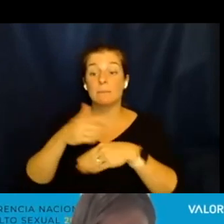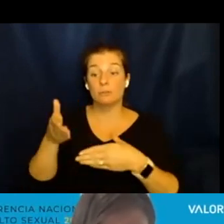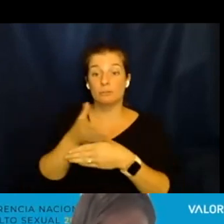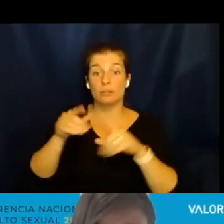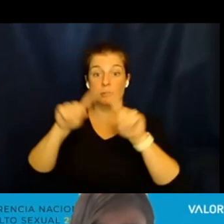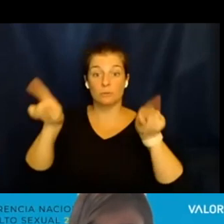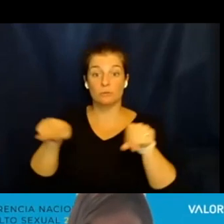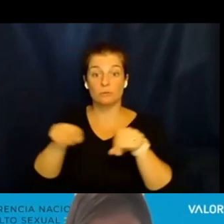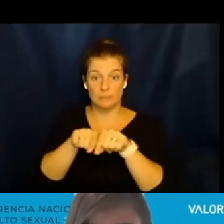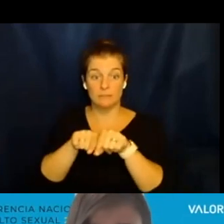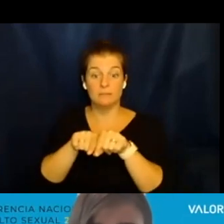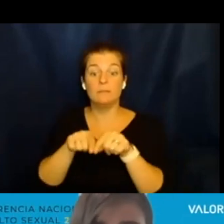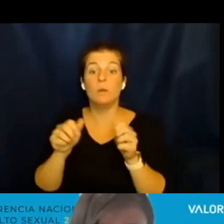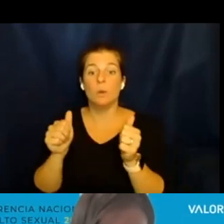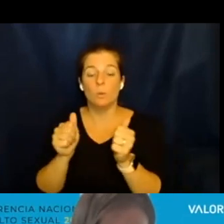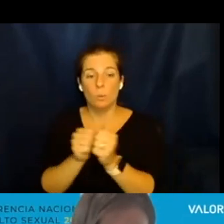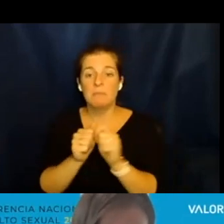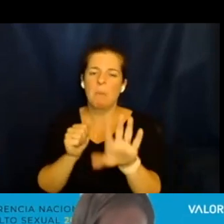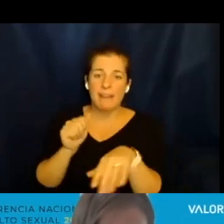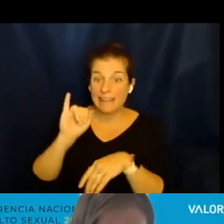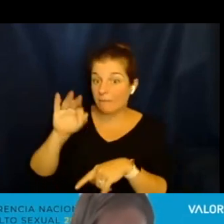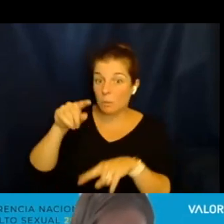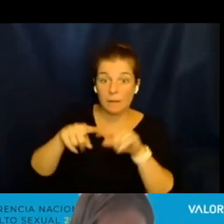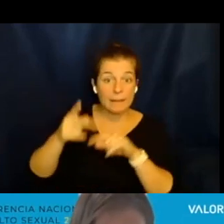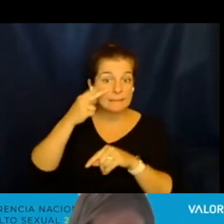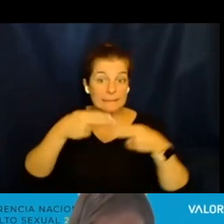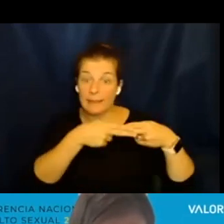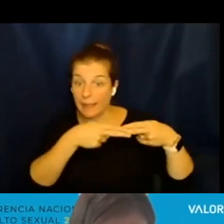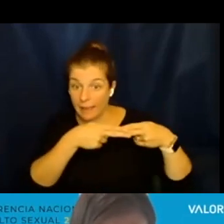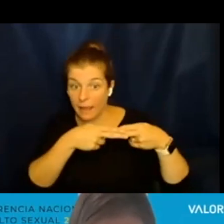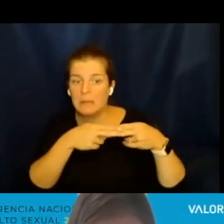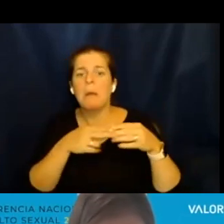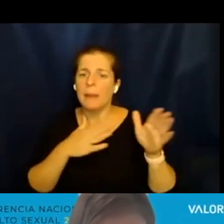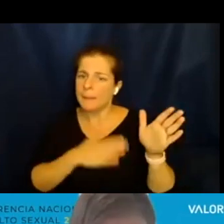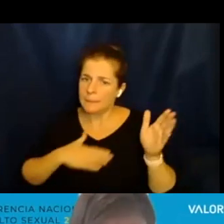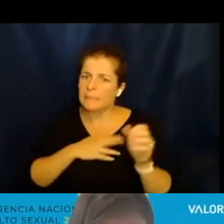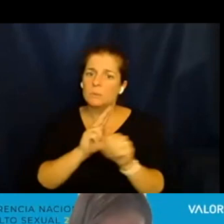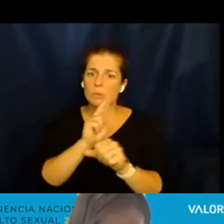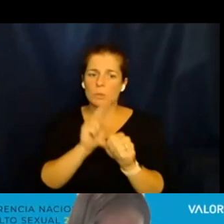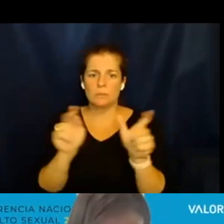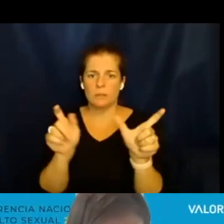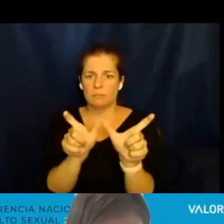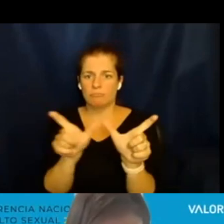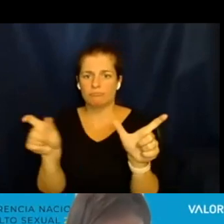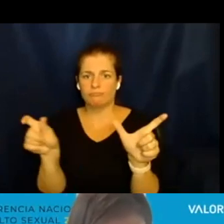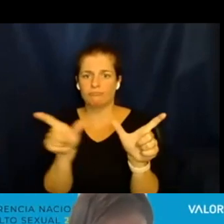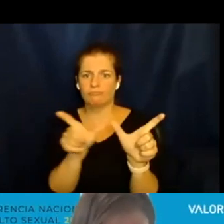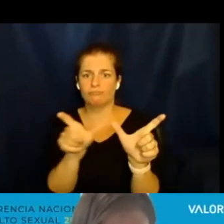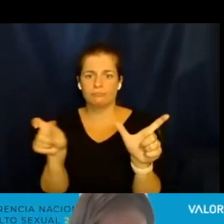if you can't see the slides, please utilize the button at the